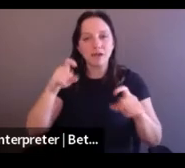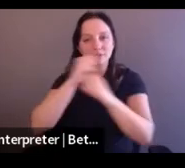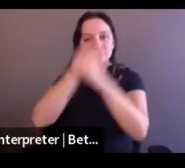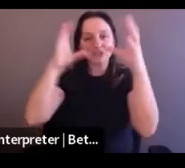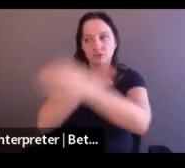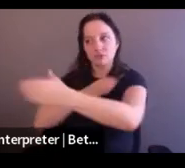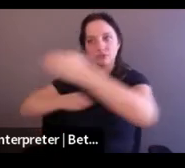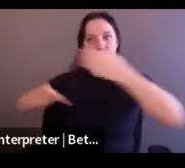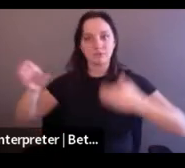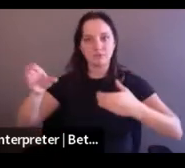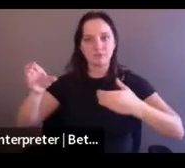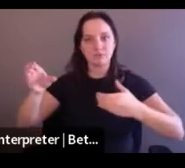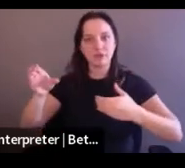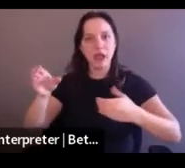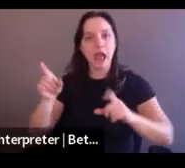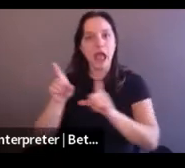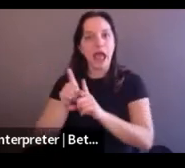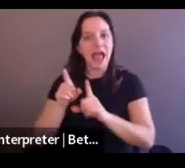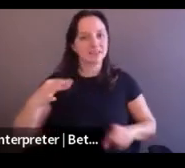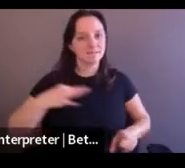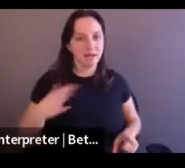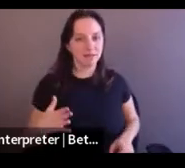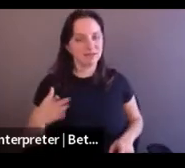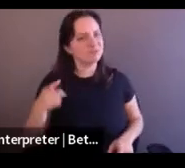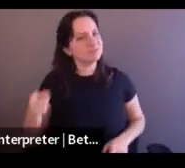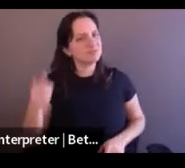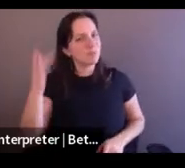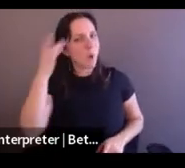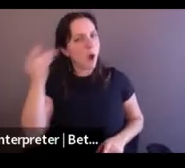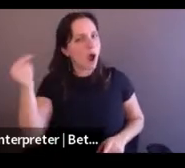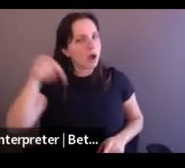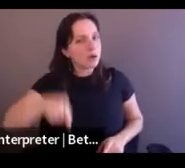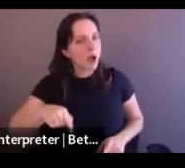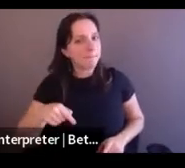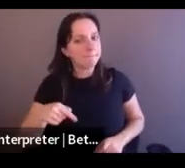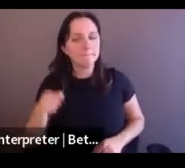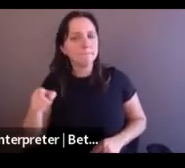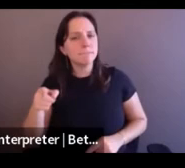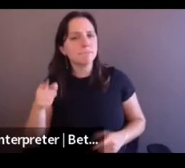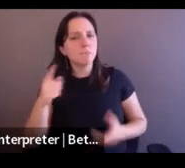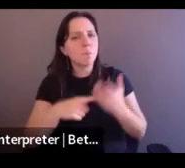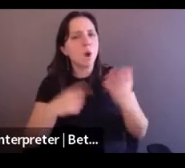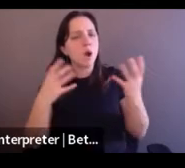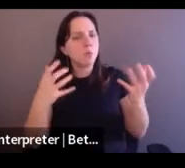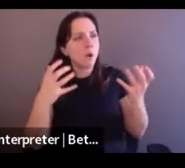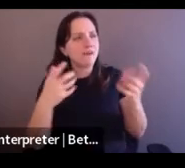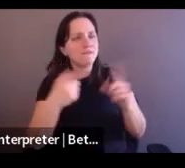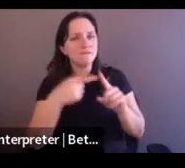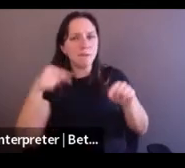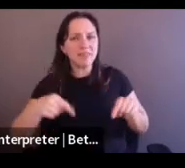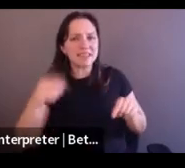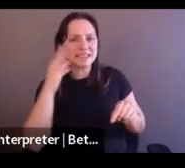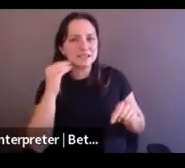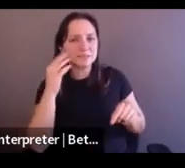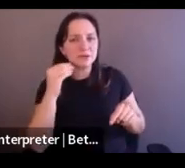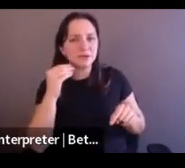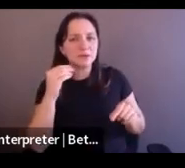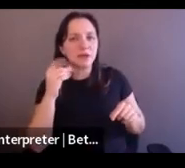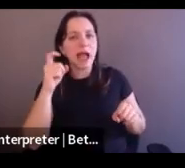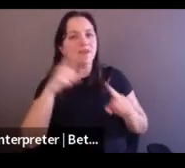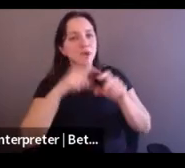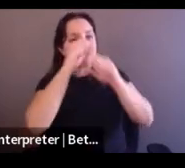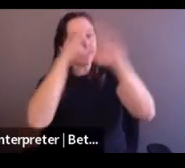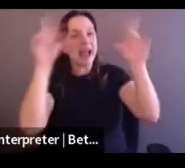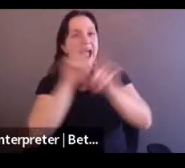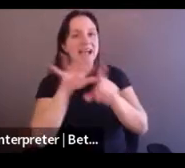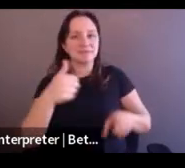thinking, why is the volunteer here? What might volunteers be looking to get from this experience? And, you know, you may